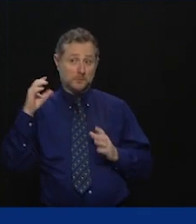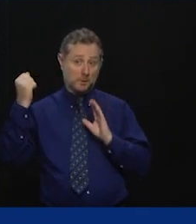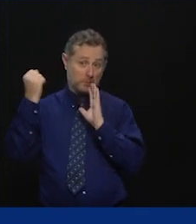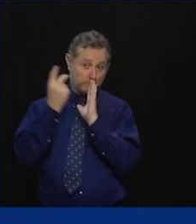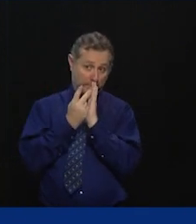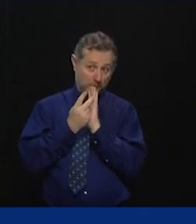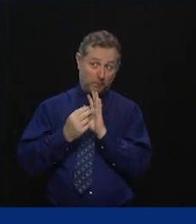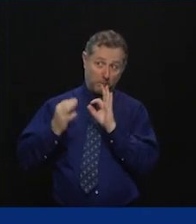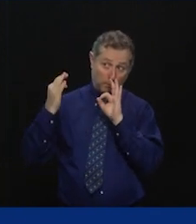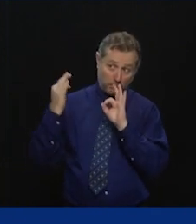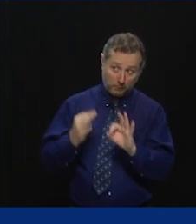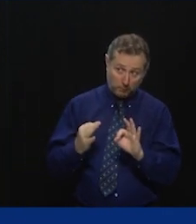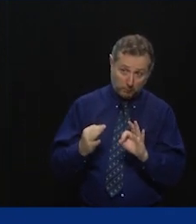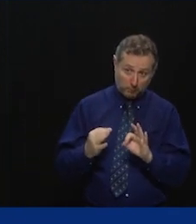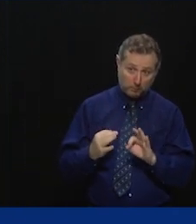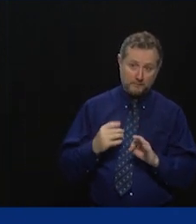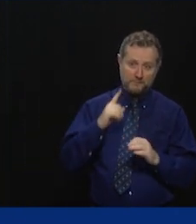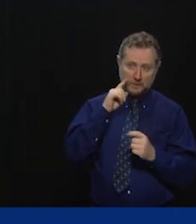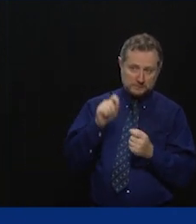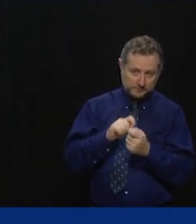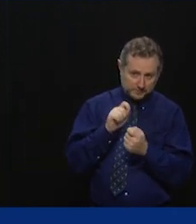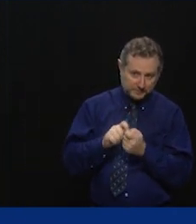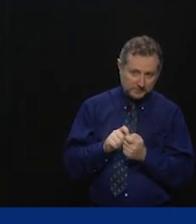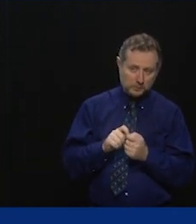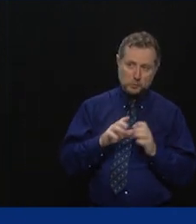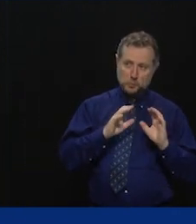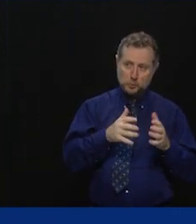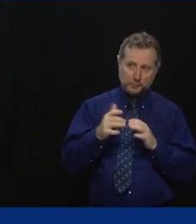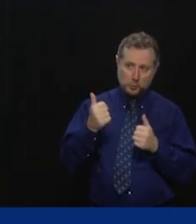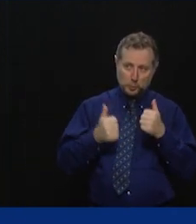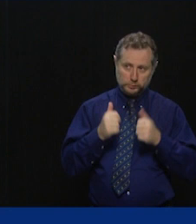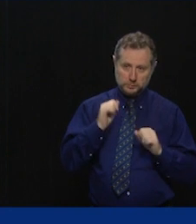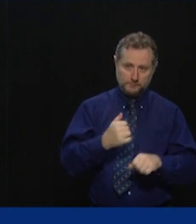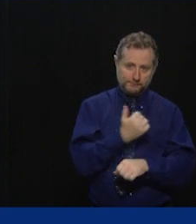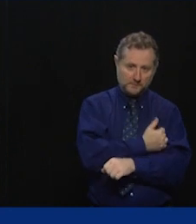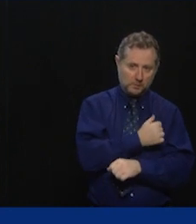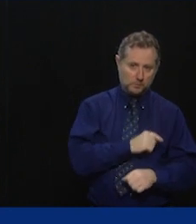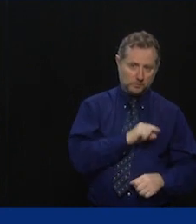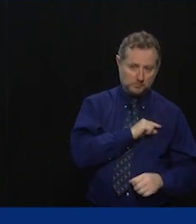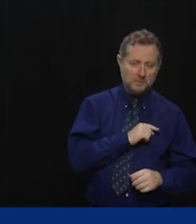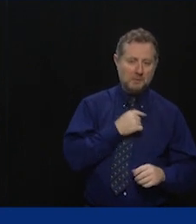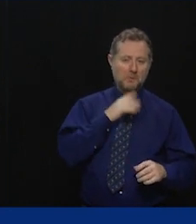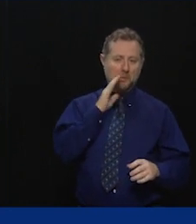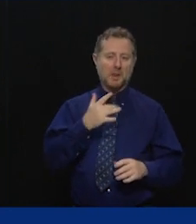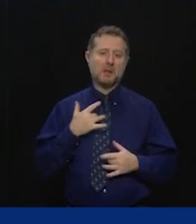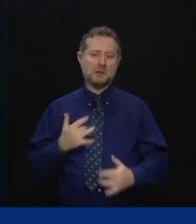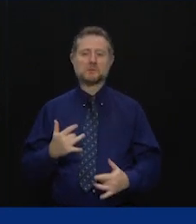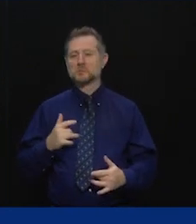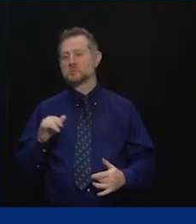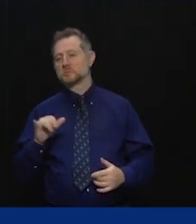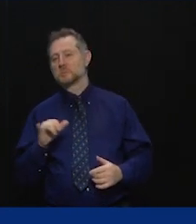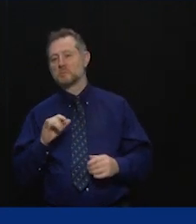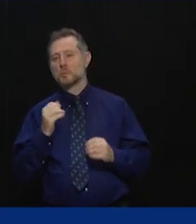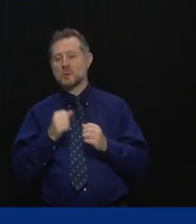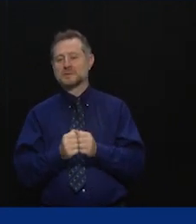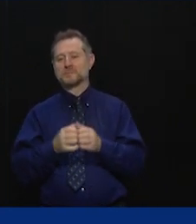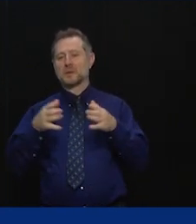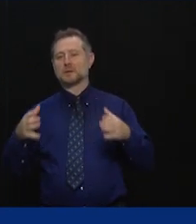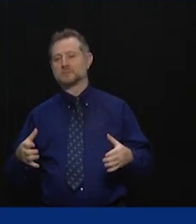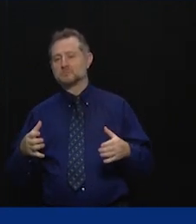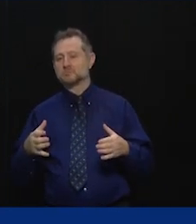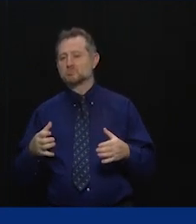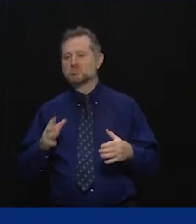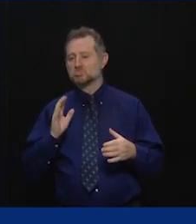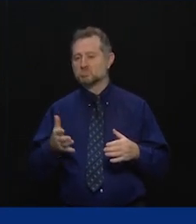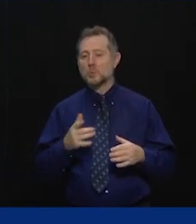okay for specific classifications right now, and knowing that they're very likely to expand. And I just want to make a point about the people are saying, well, there's